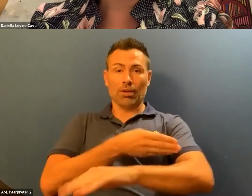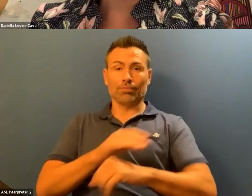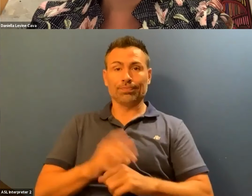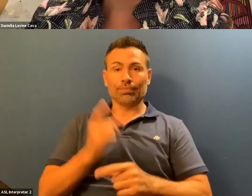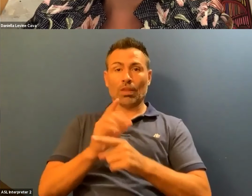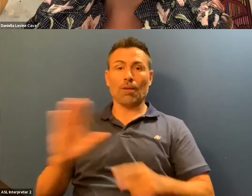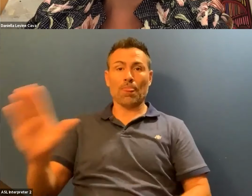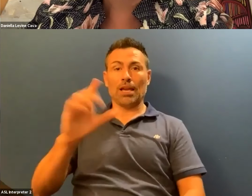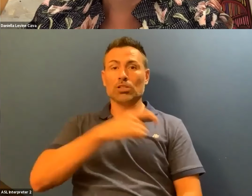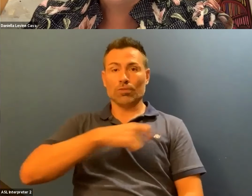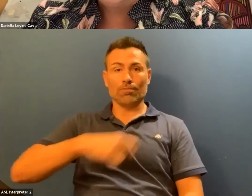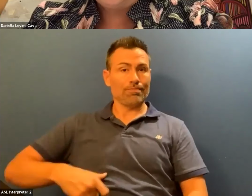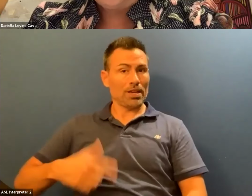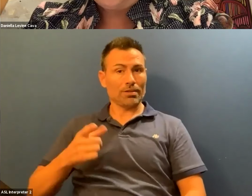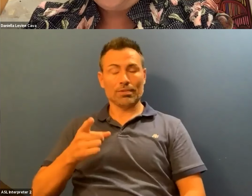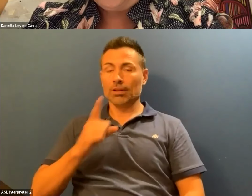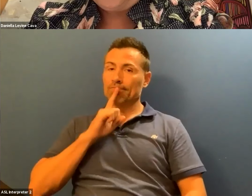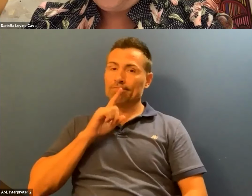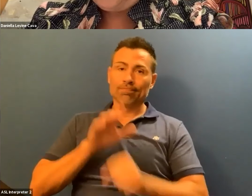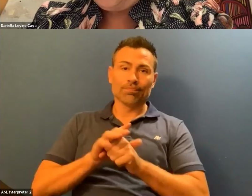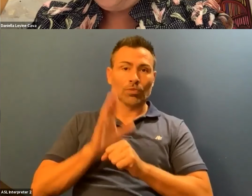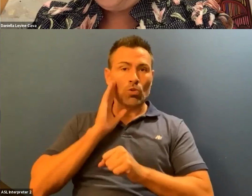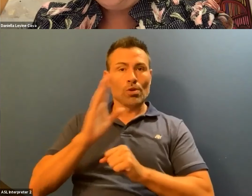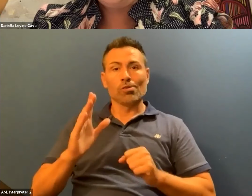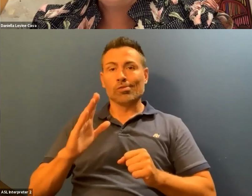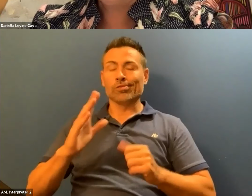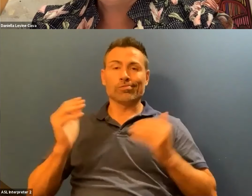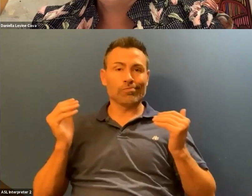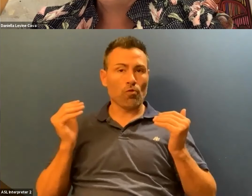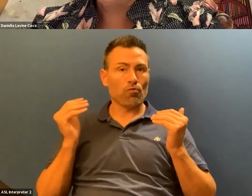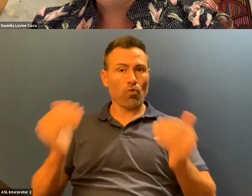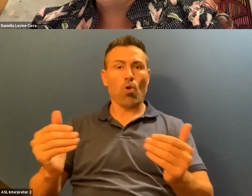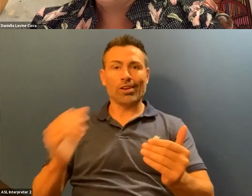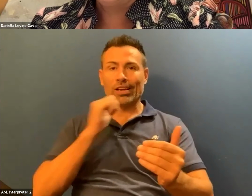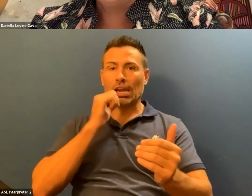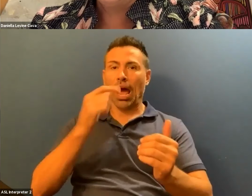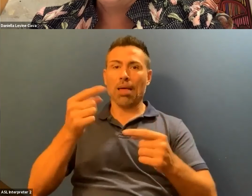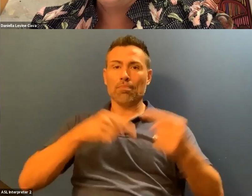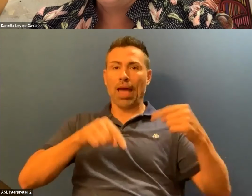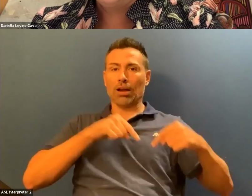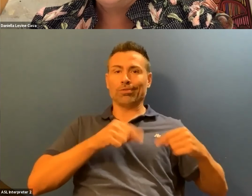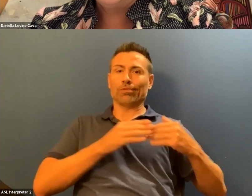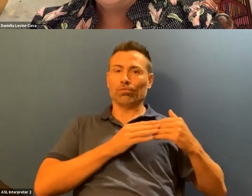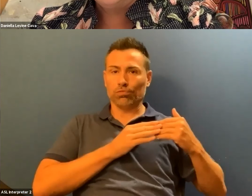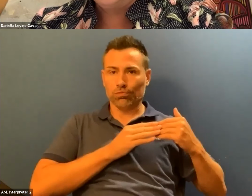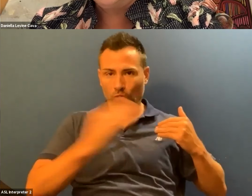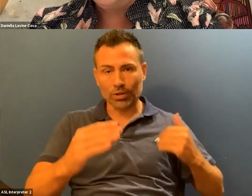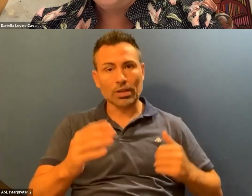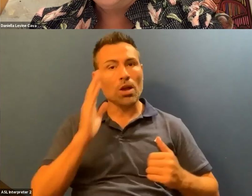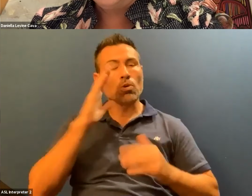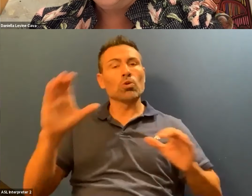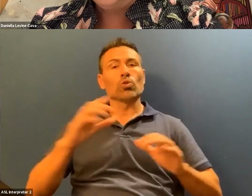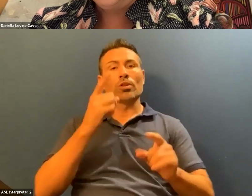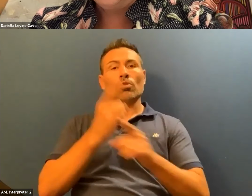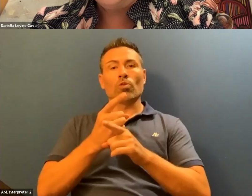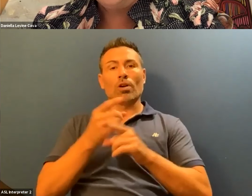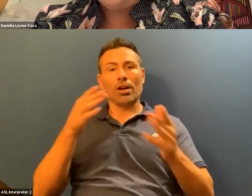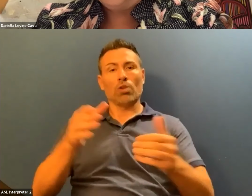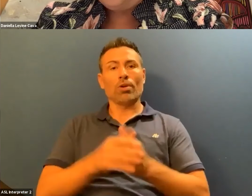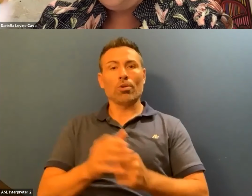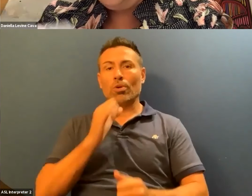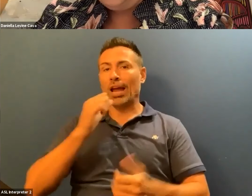pledge to you, we're going to move our county forward. We're not going to move our county backwards, and we're going to do it in the right way. We're not going to become Portland. We're not going to become